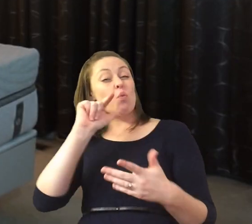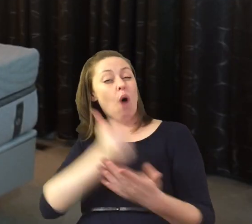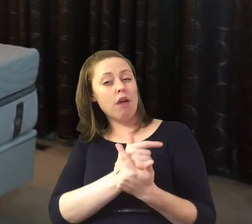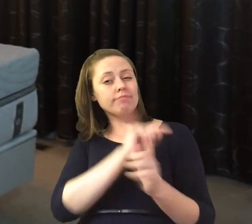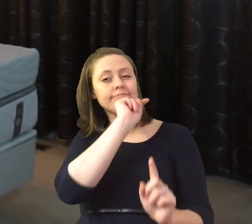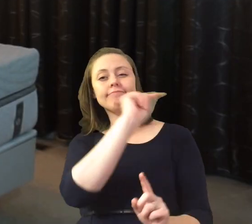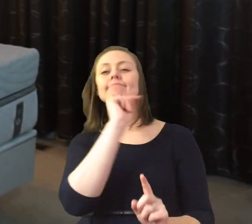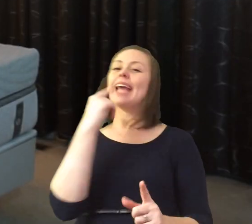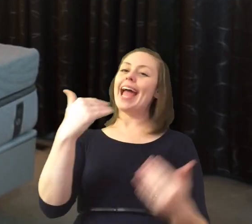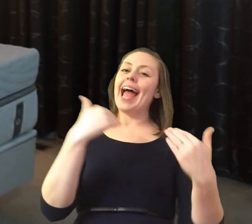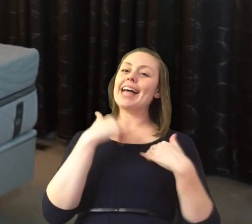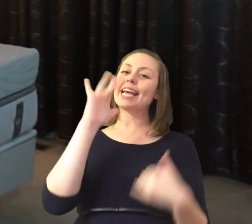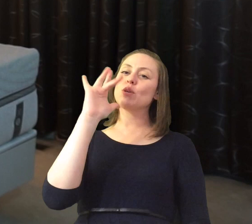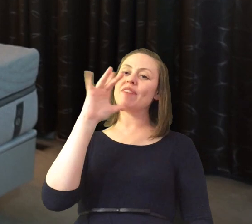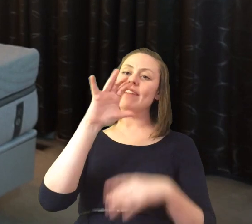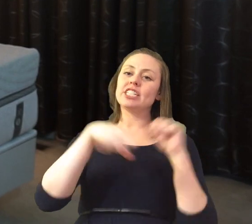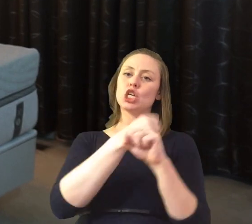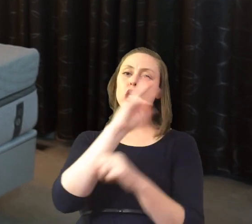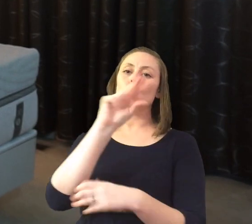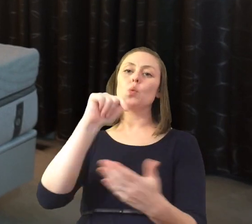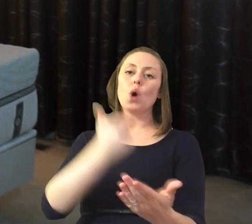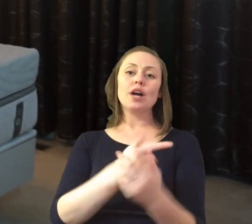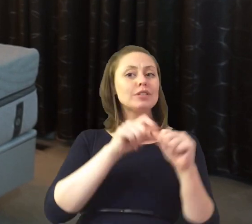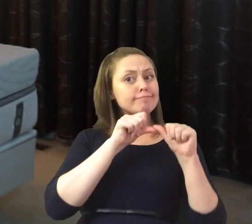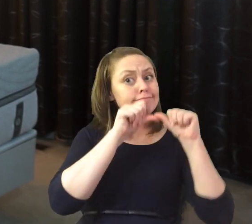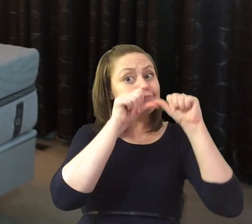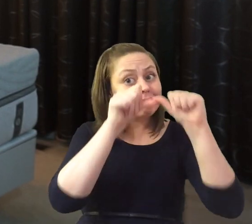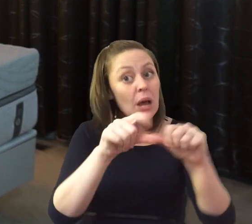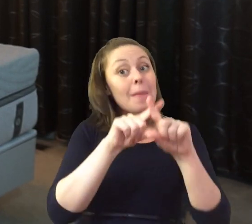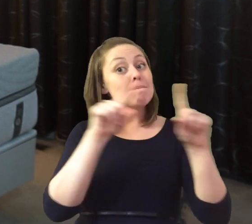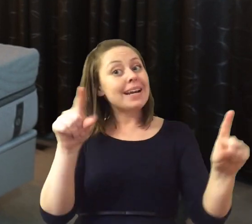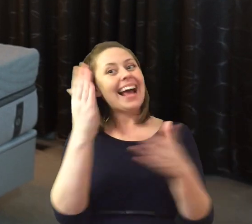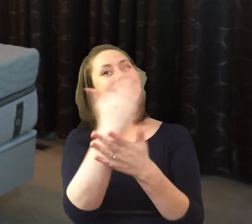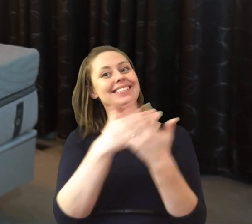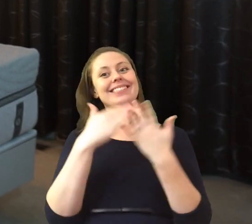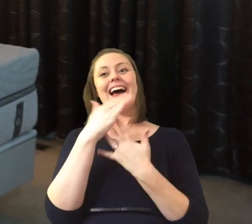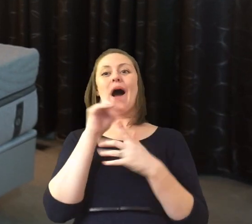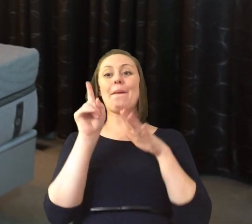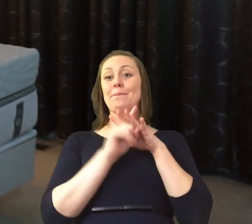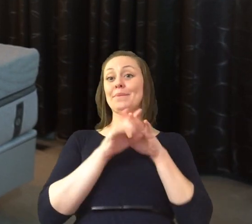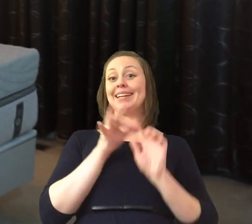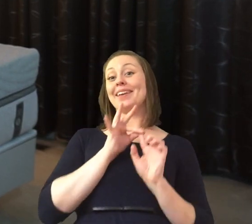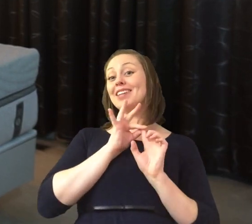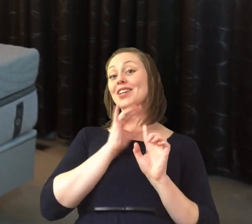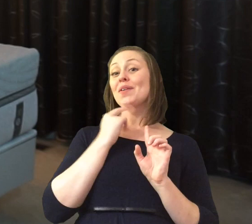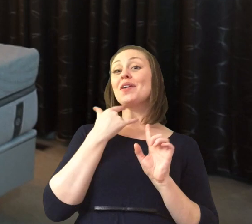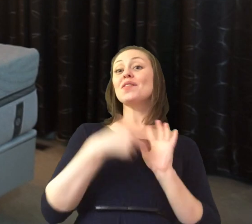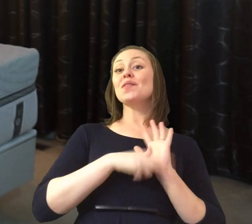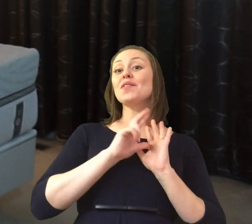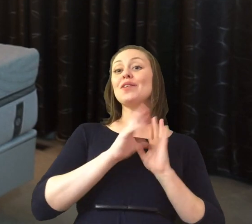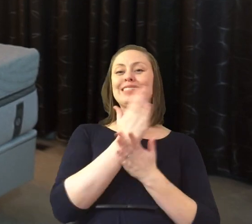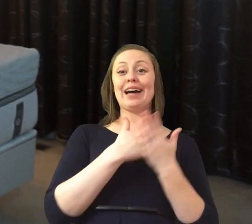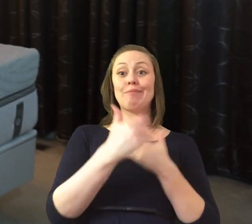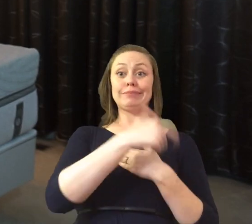goes, Sleep Number has a 25-year warranty. It's pretty long, but it does come with some catches. We've read some reviews over time